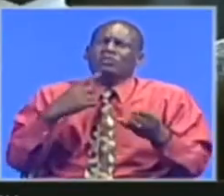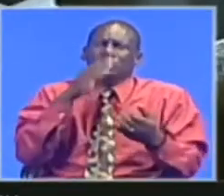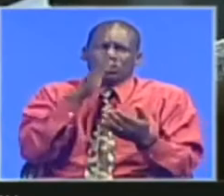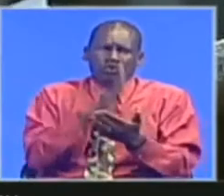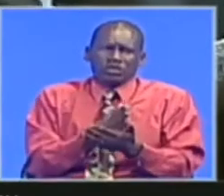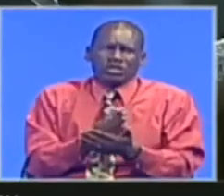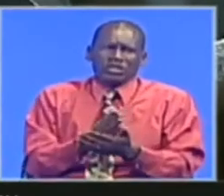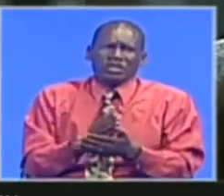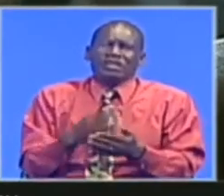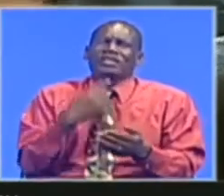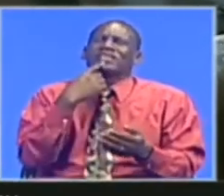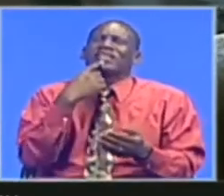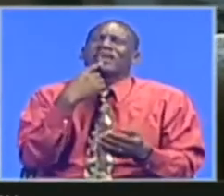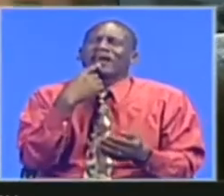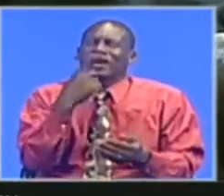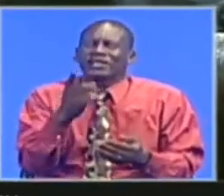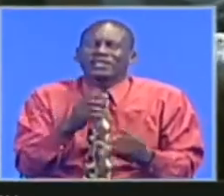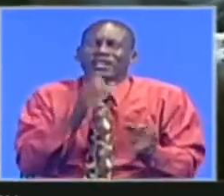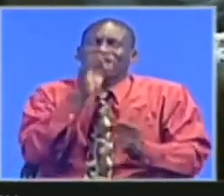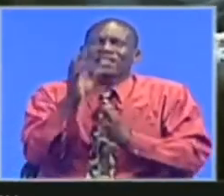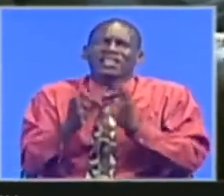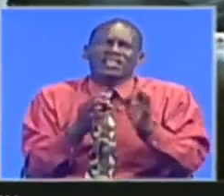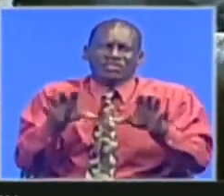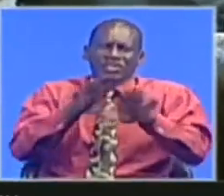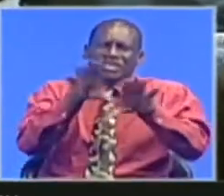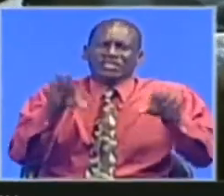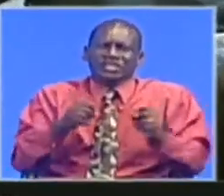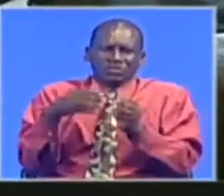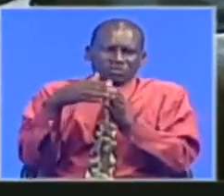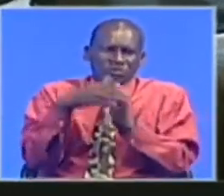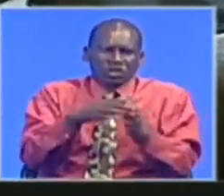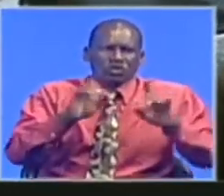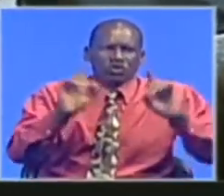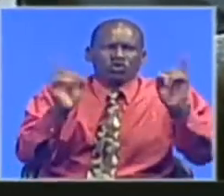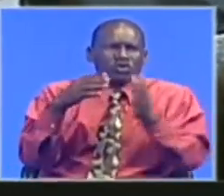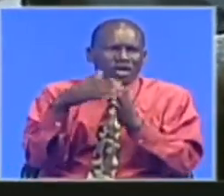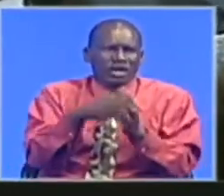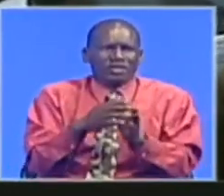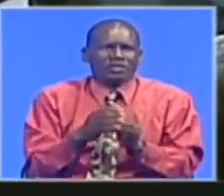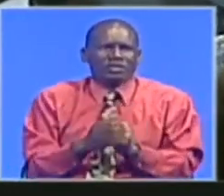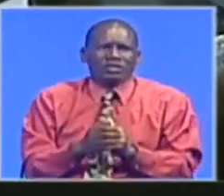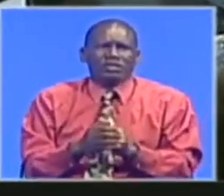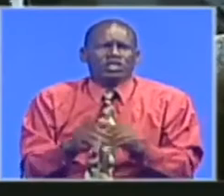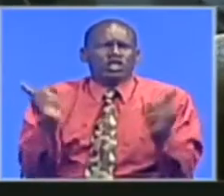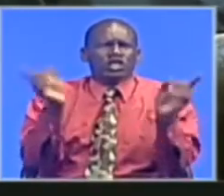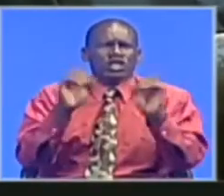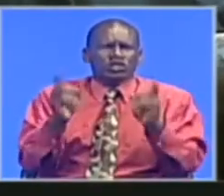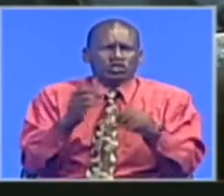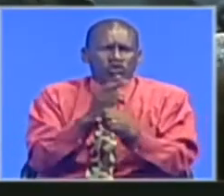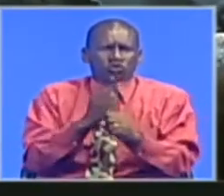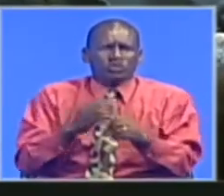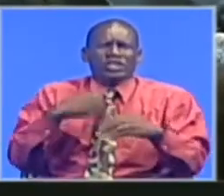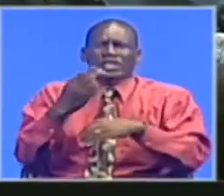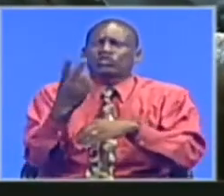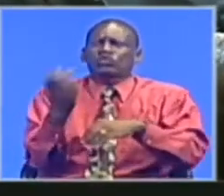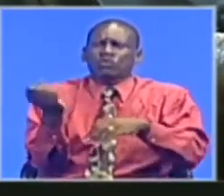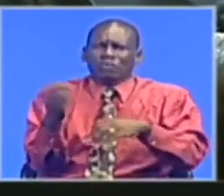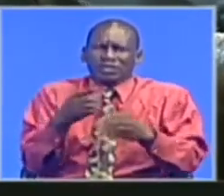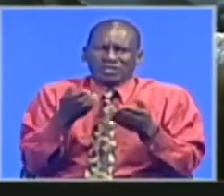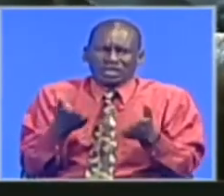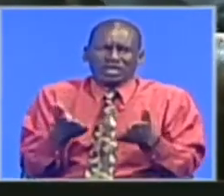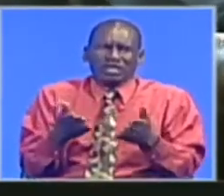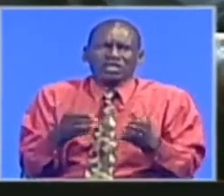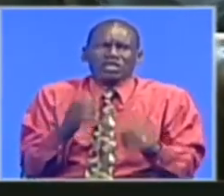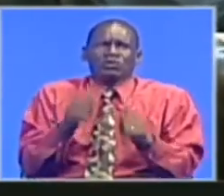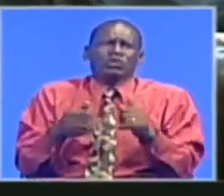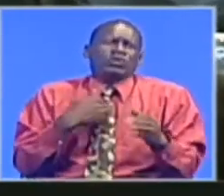The answer as to whether the system was hacked or not hacked is not to spend the next 2 months here, which we